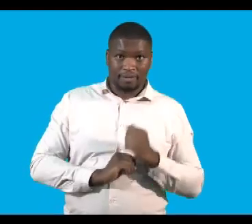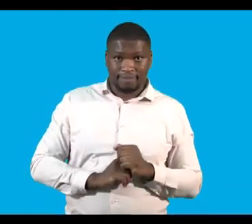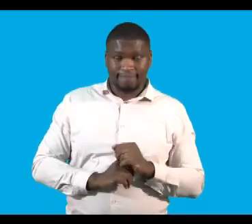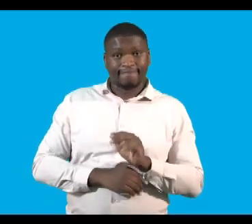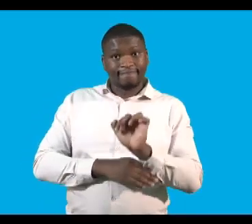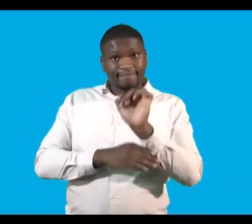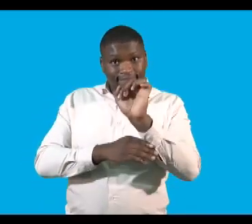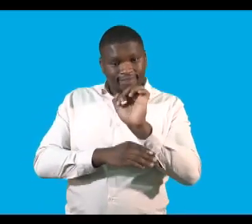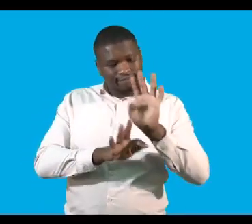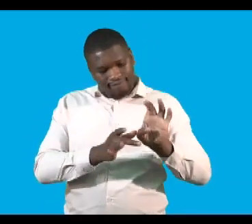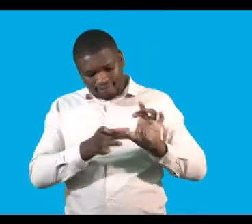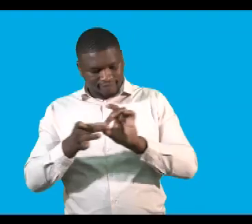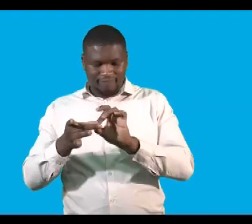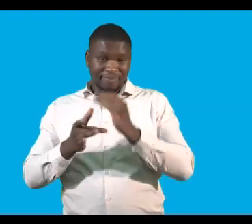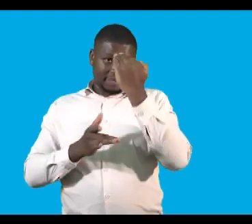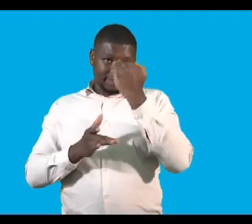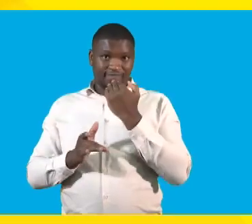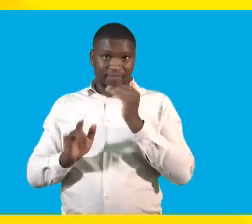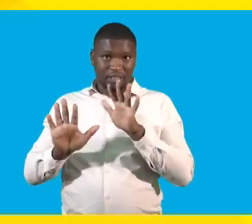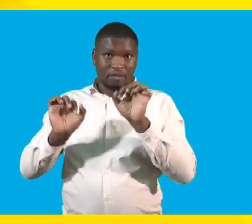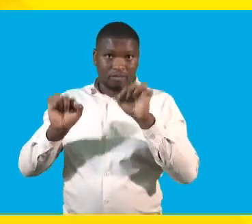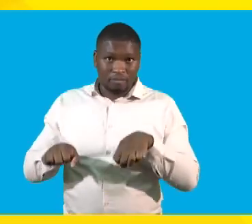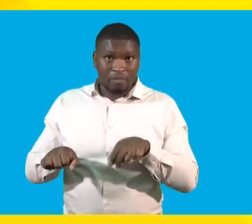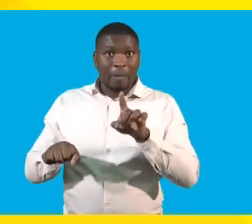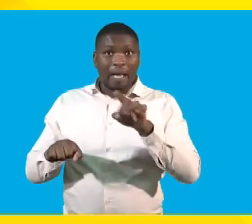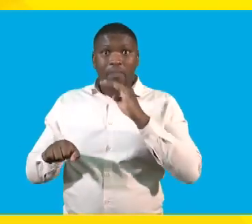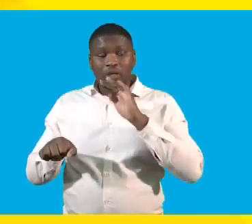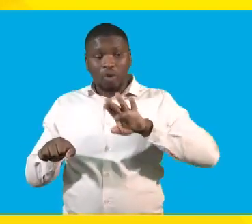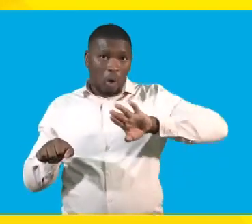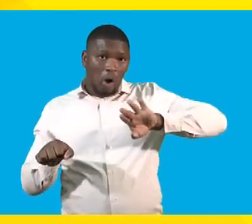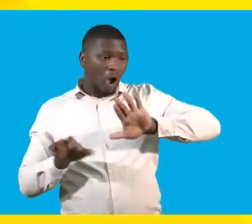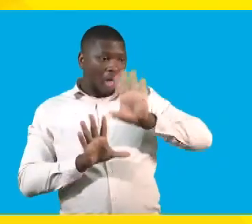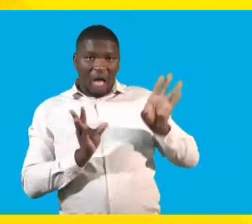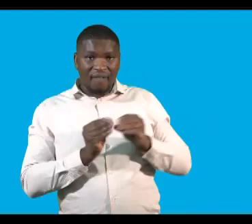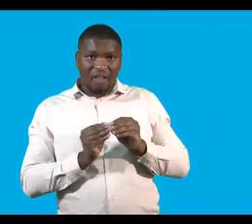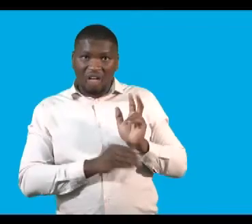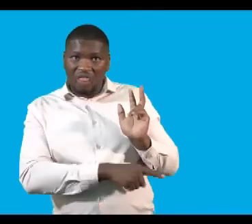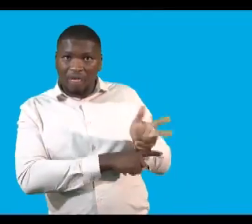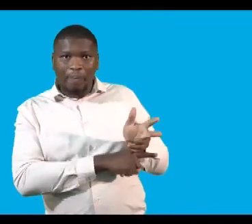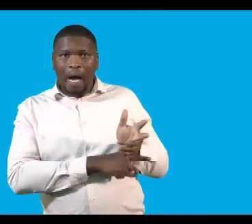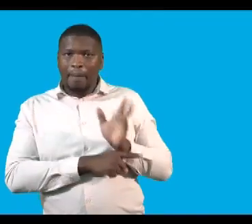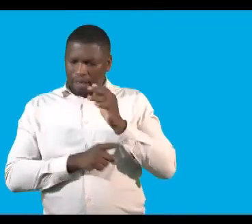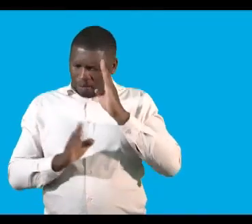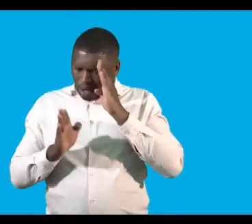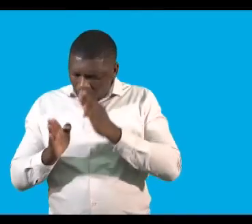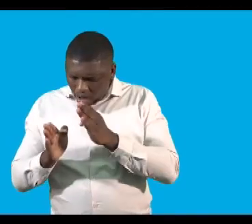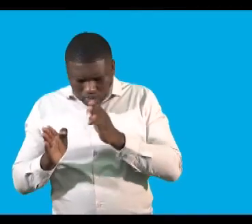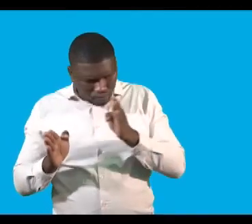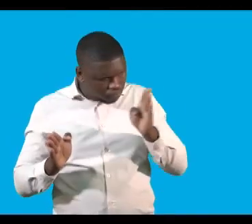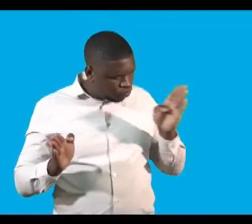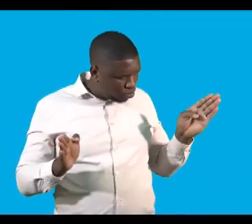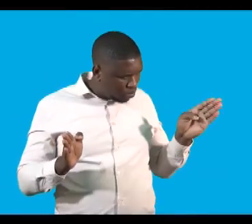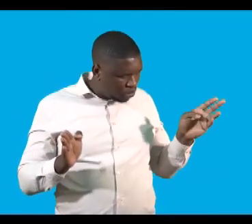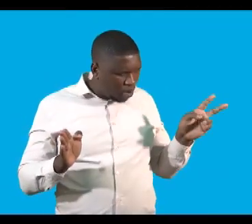focus should be frame 10, but you must also take into consideration the entire cartoon. That I'm playing Candy